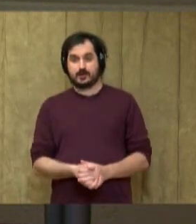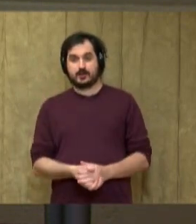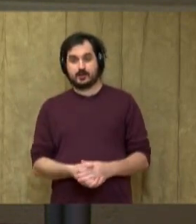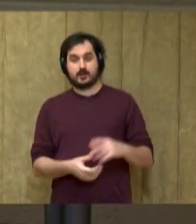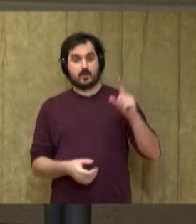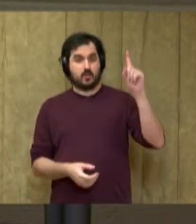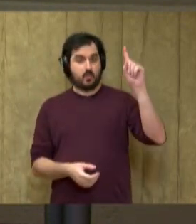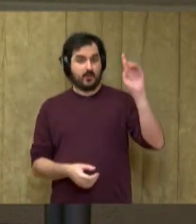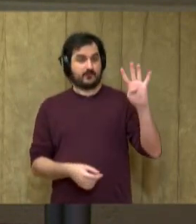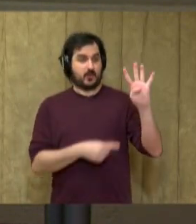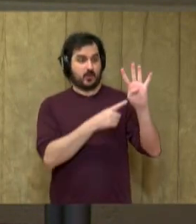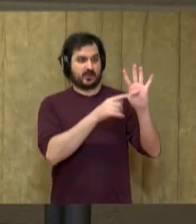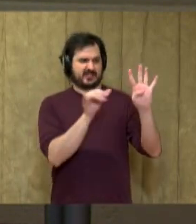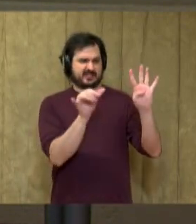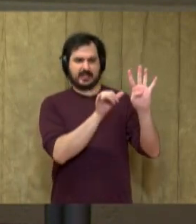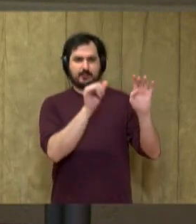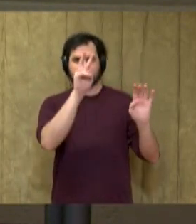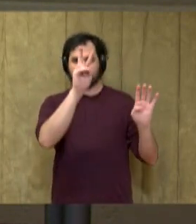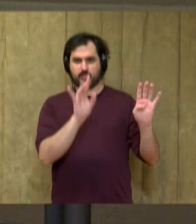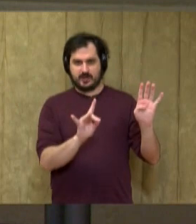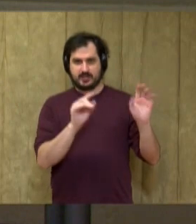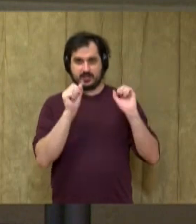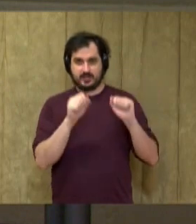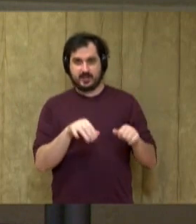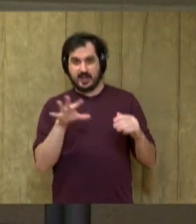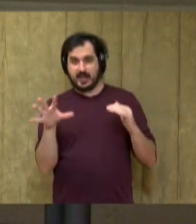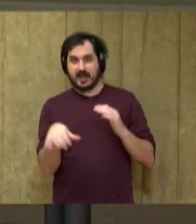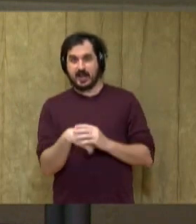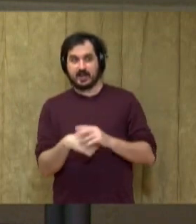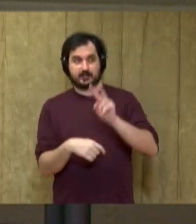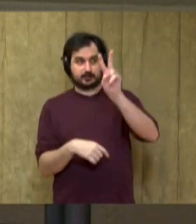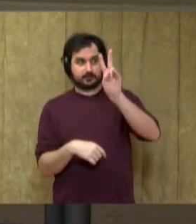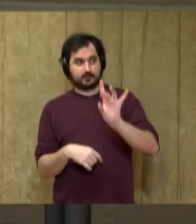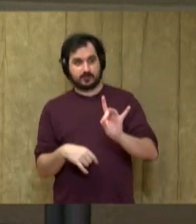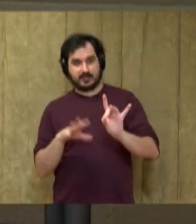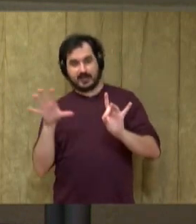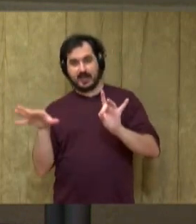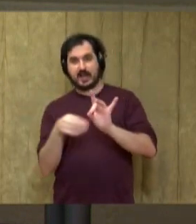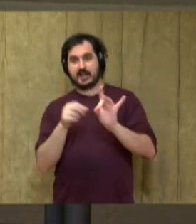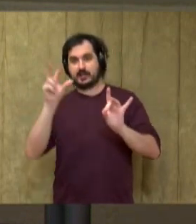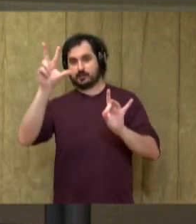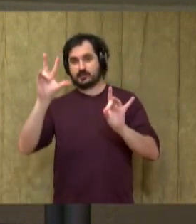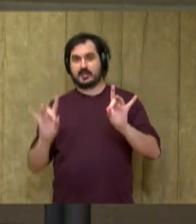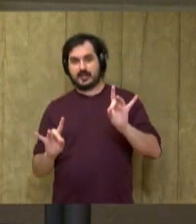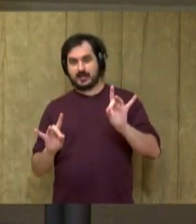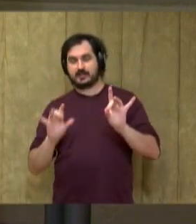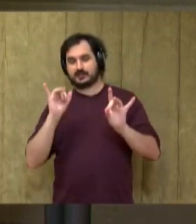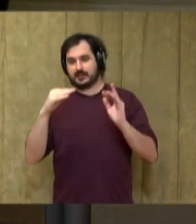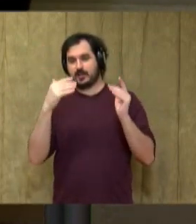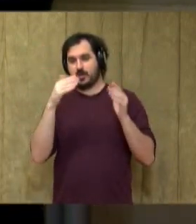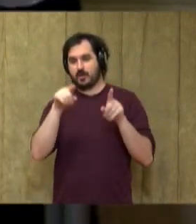is the same as 2/8, then I could have just added the 3/8, and that would have also given me 5/8.